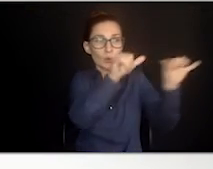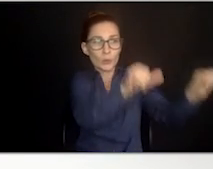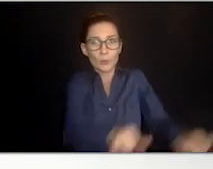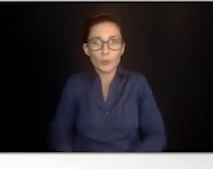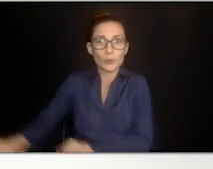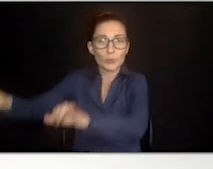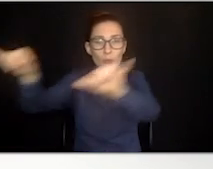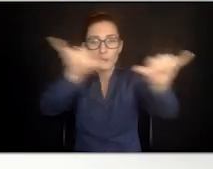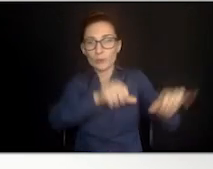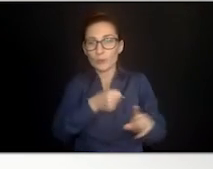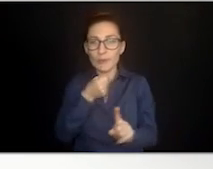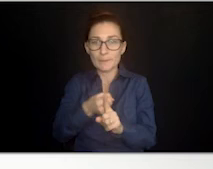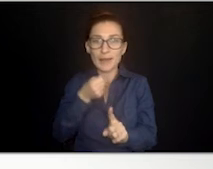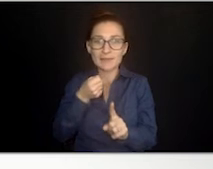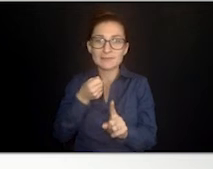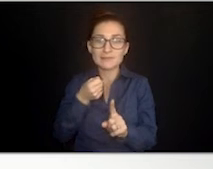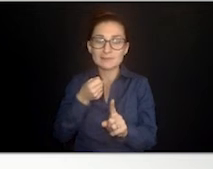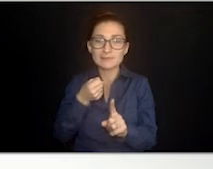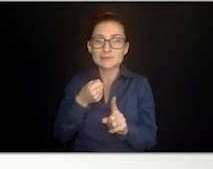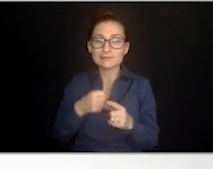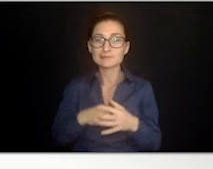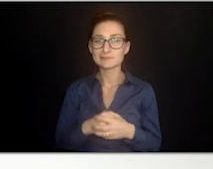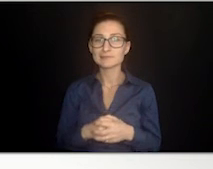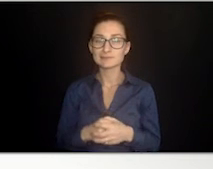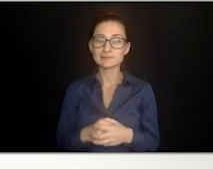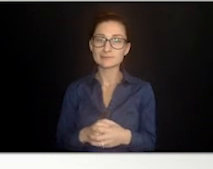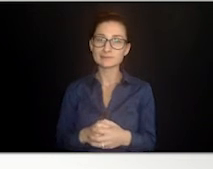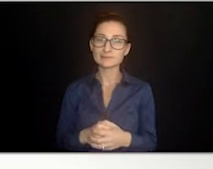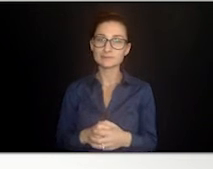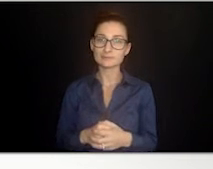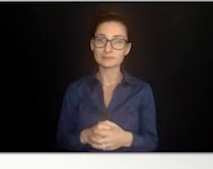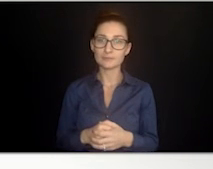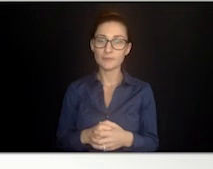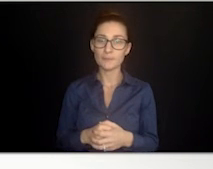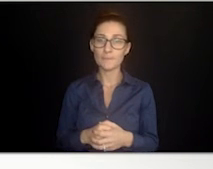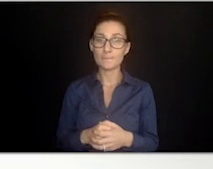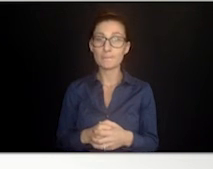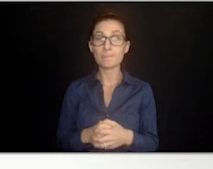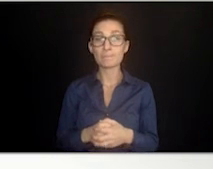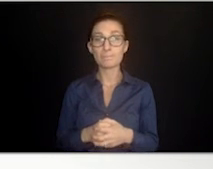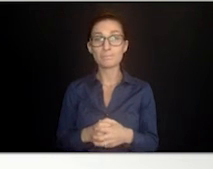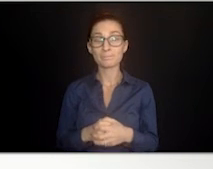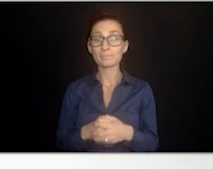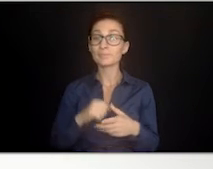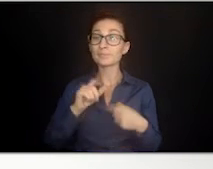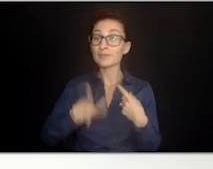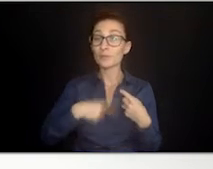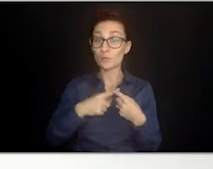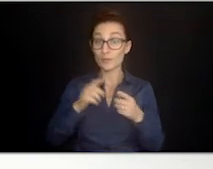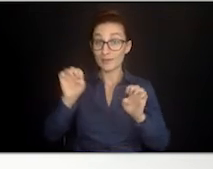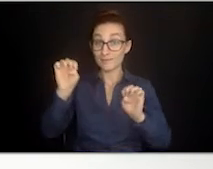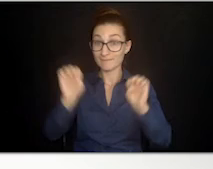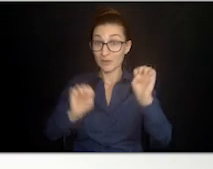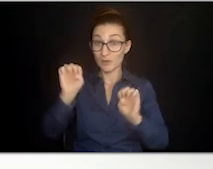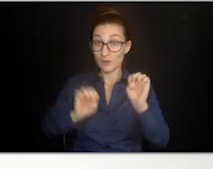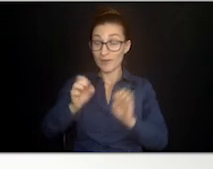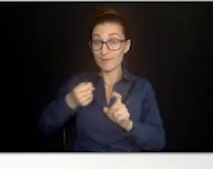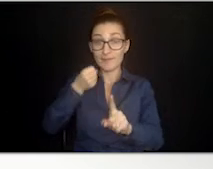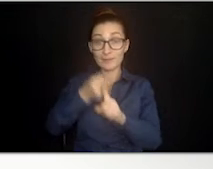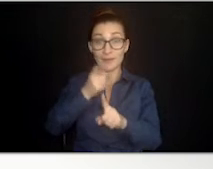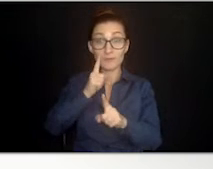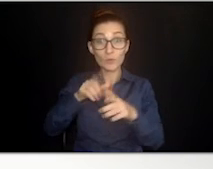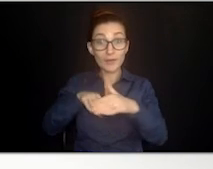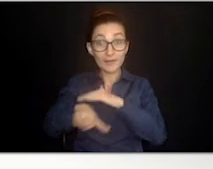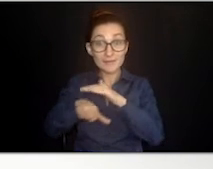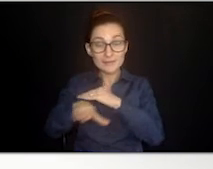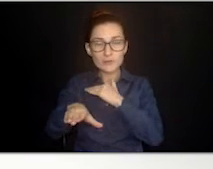of impact across multiple settings and multiple students with hearing loss. So as we evaluate areas that impact access for each